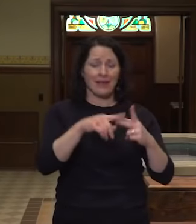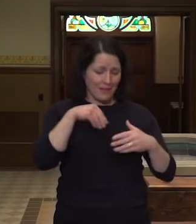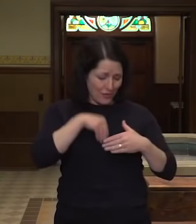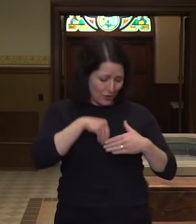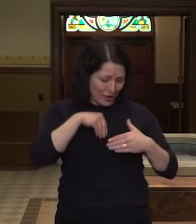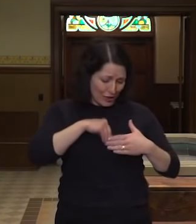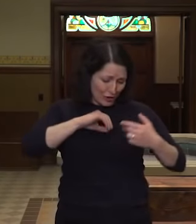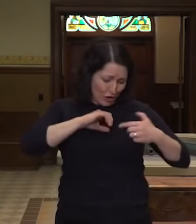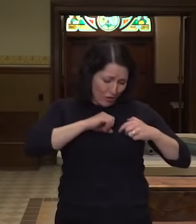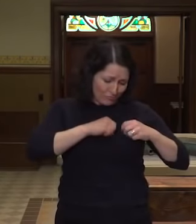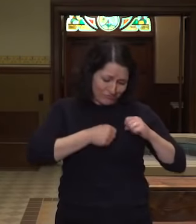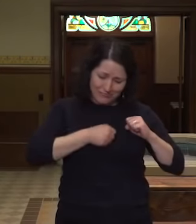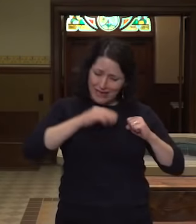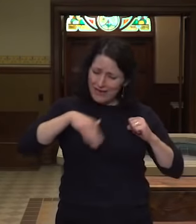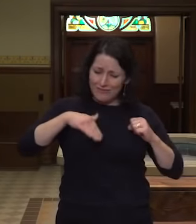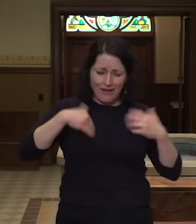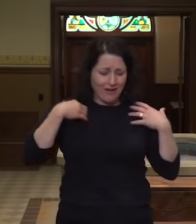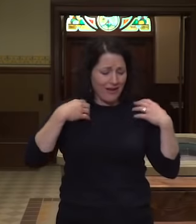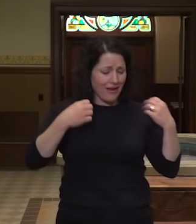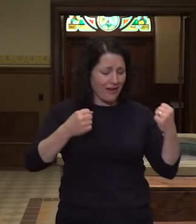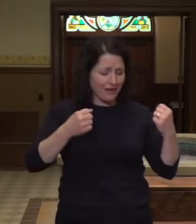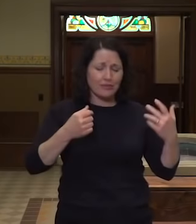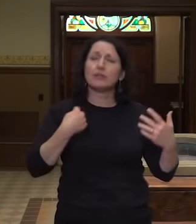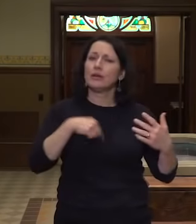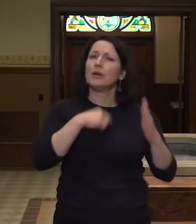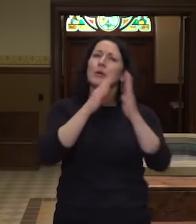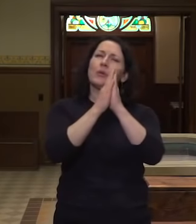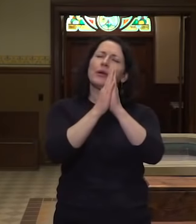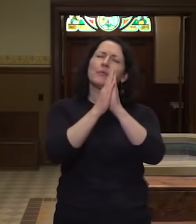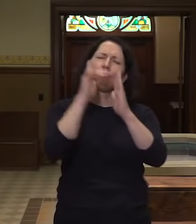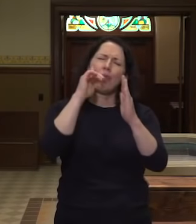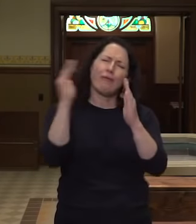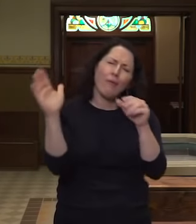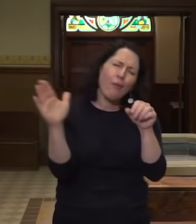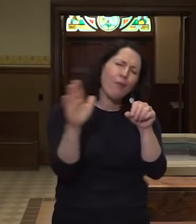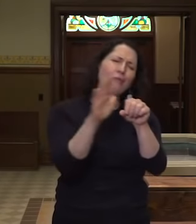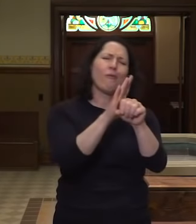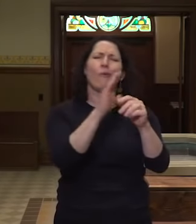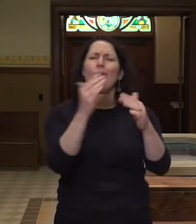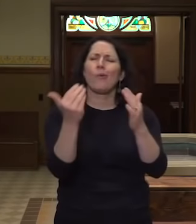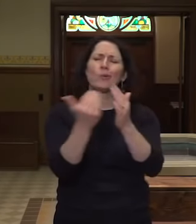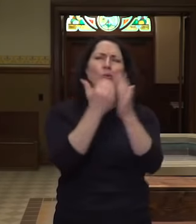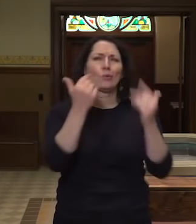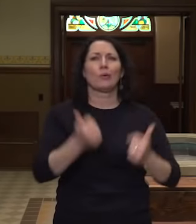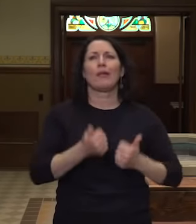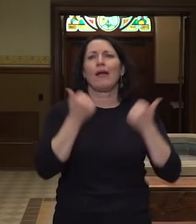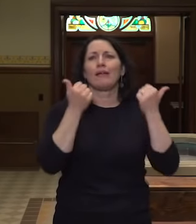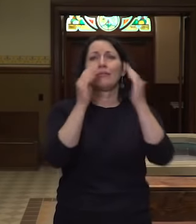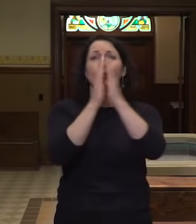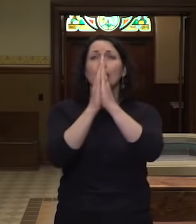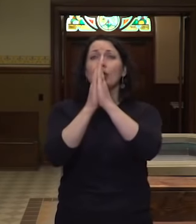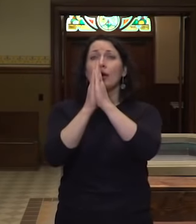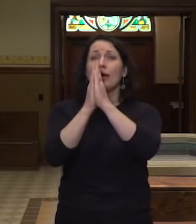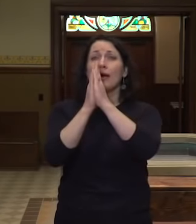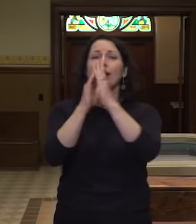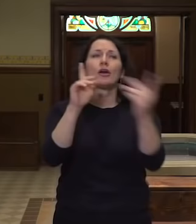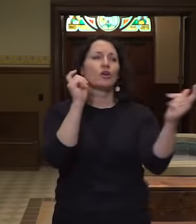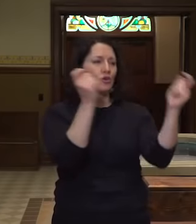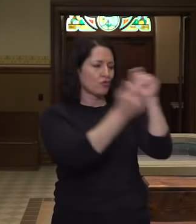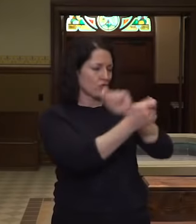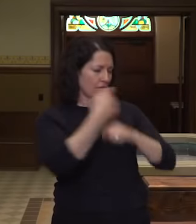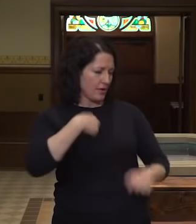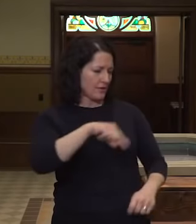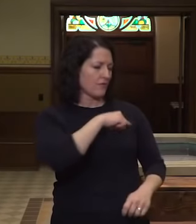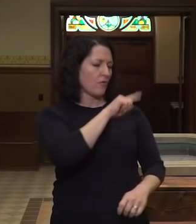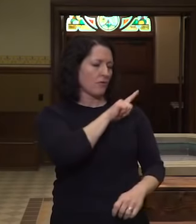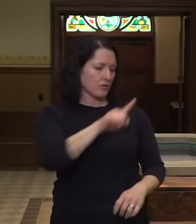healed, we pray for wholeness and for new life. We pray to the Lord. Transform